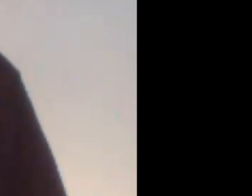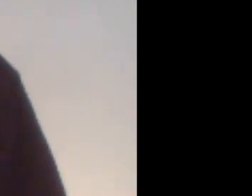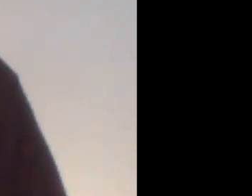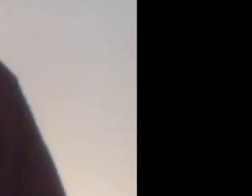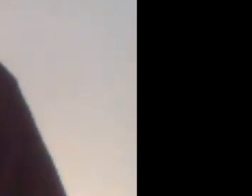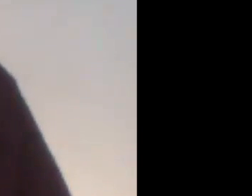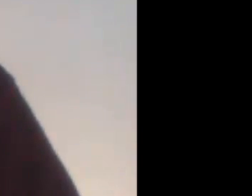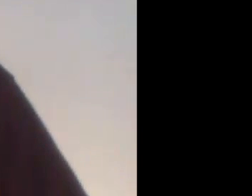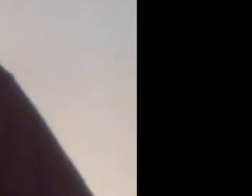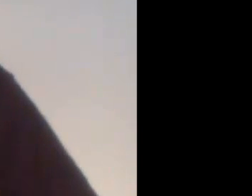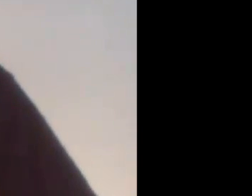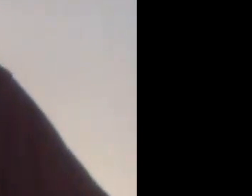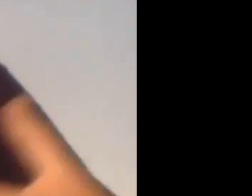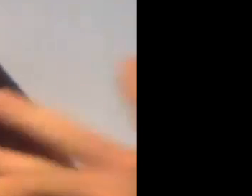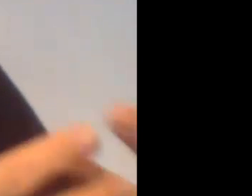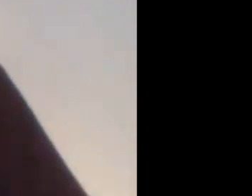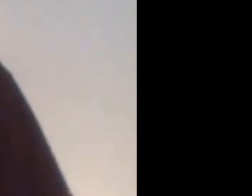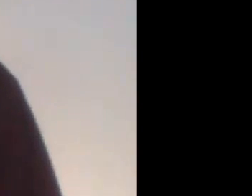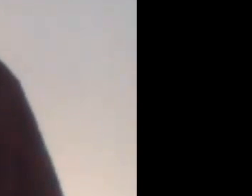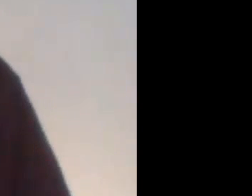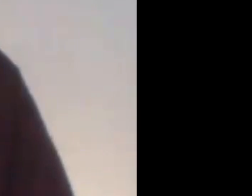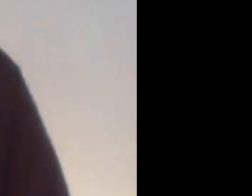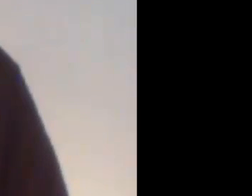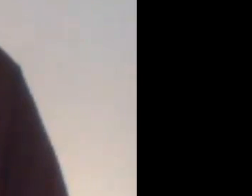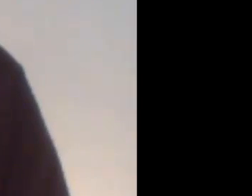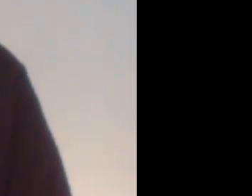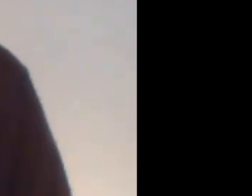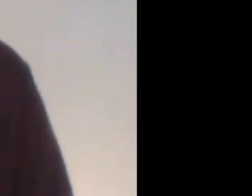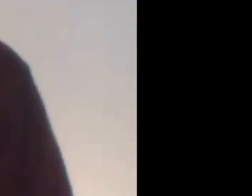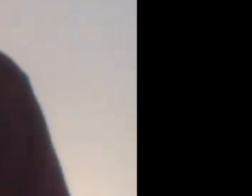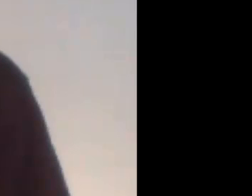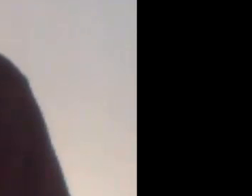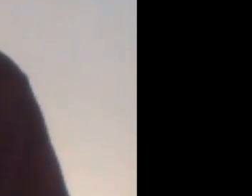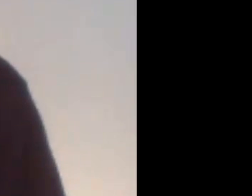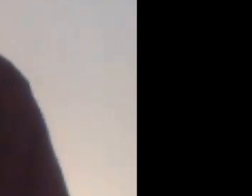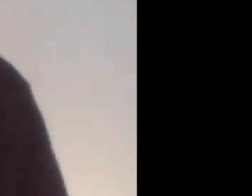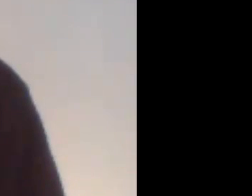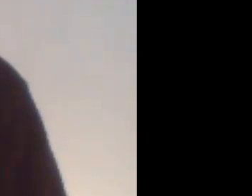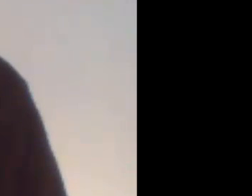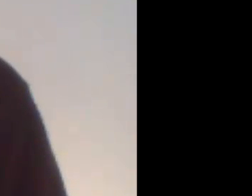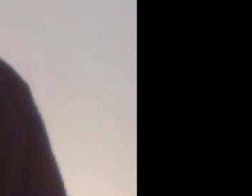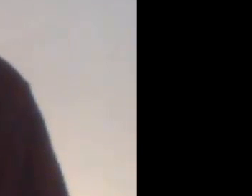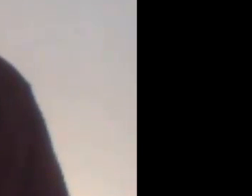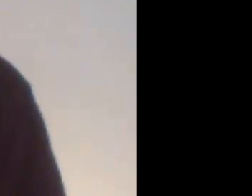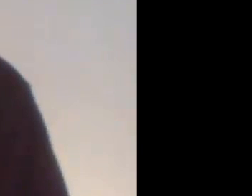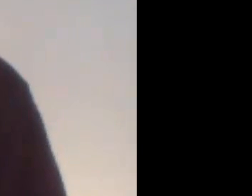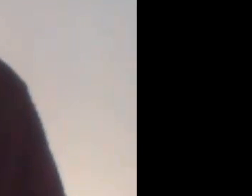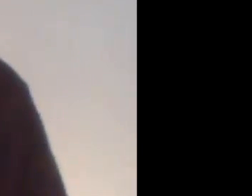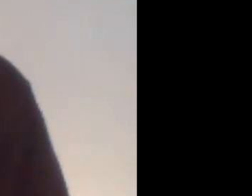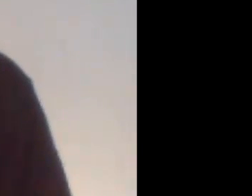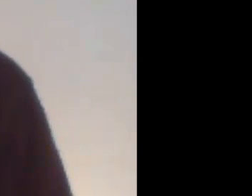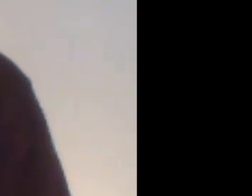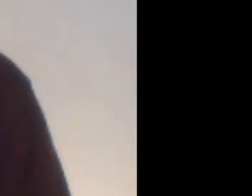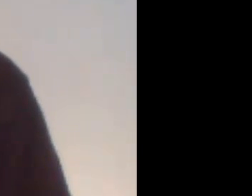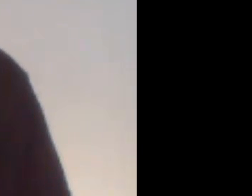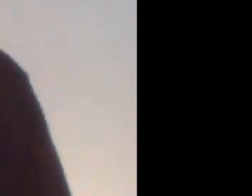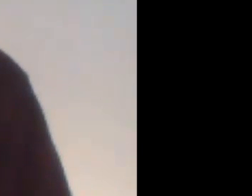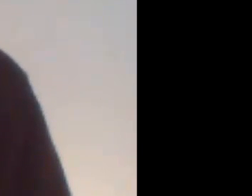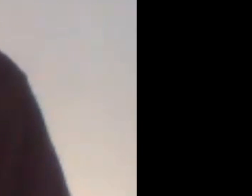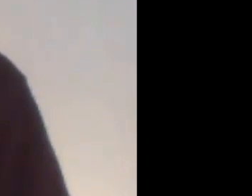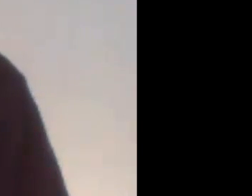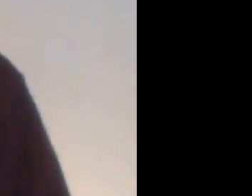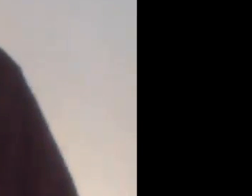a formal setting with an adult whom you'd never met before, for example. Salut is hi, more or less, as